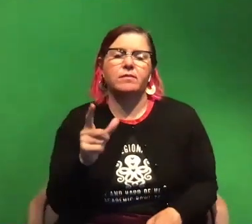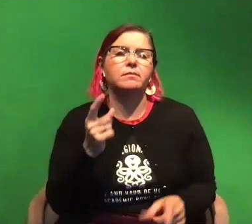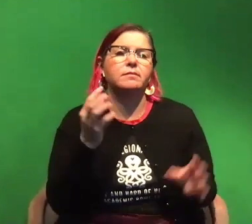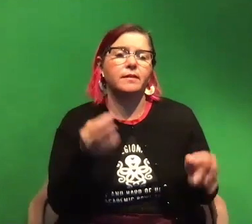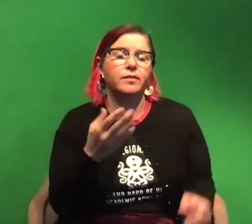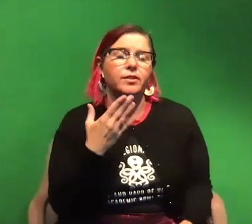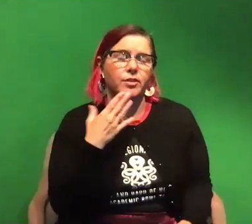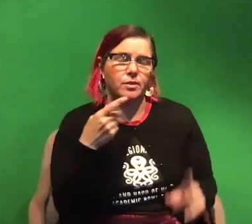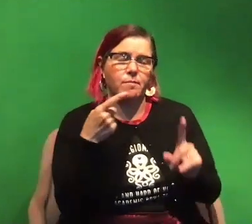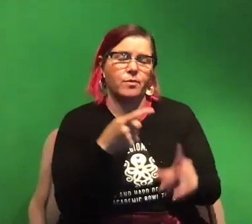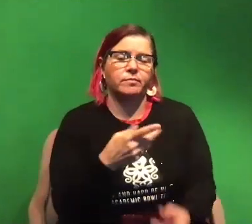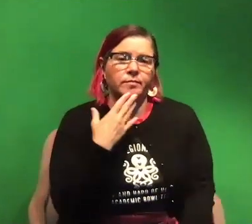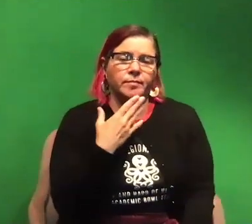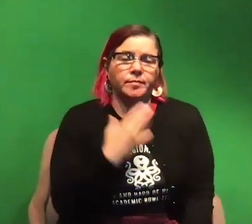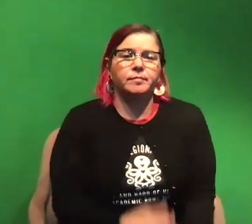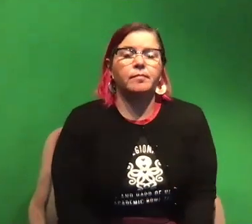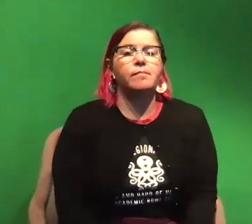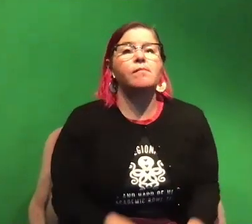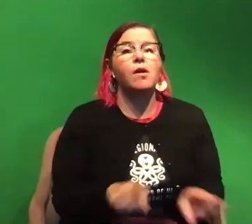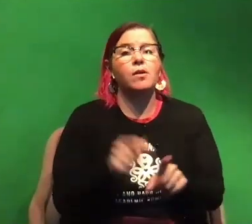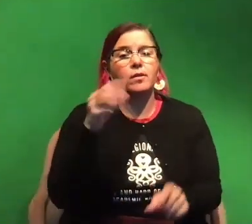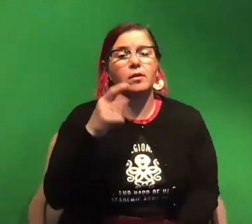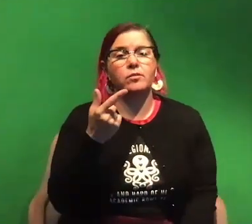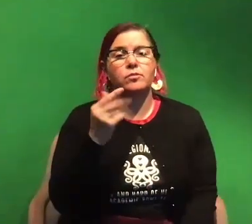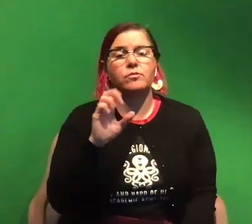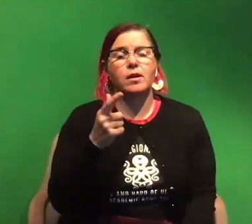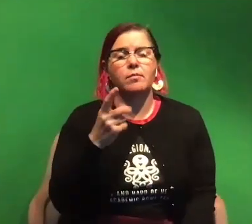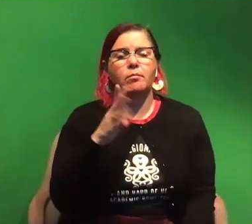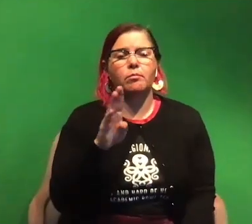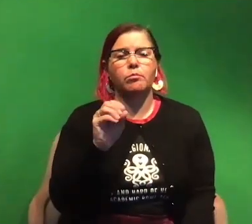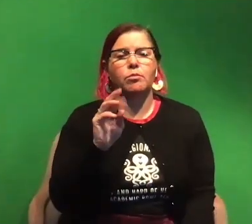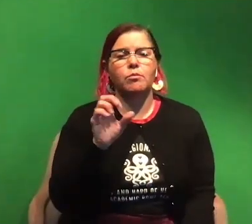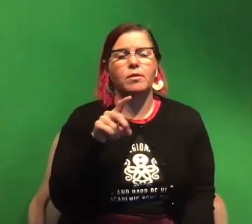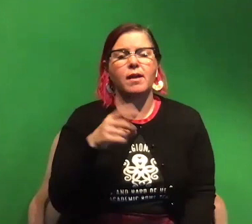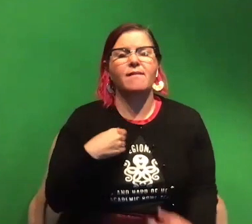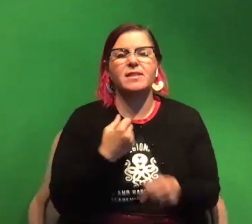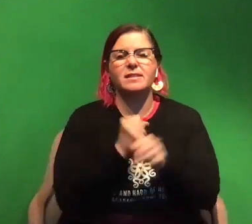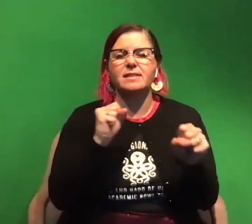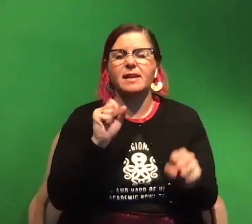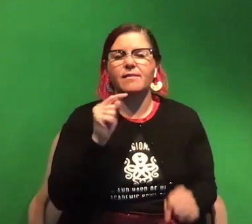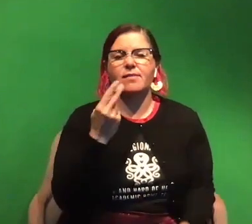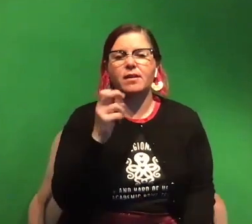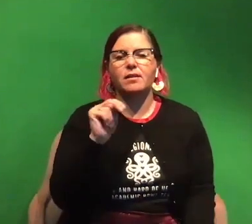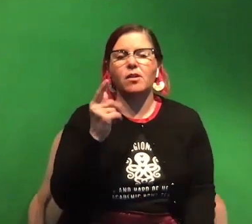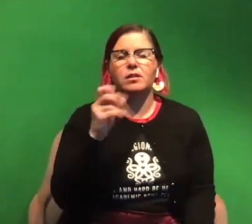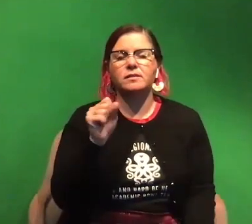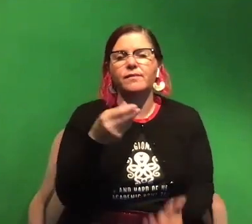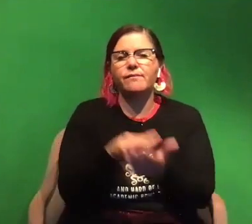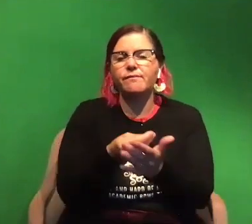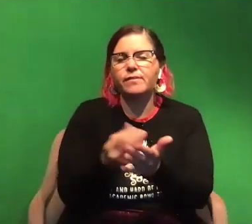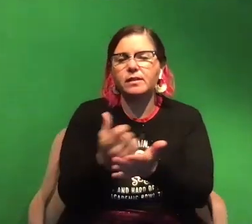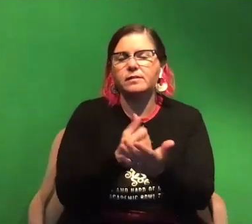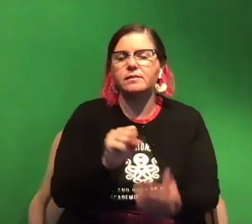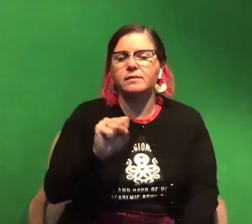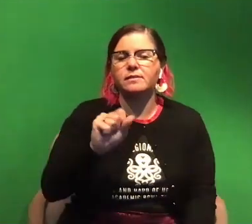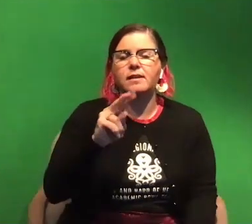good point. There's also a guy named Greg Berard. He has the Save the Nautilus fund and SaveTheNautilus.com.